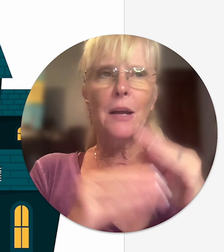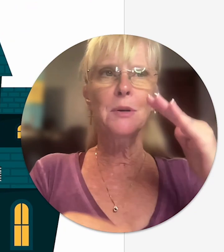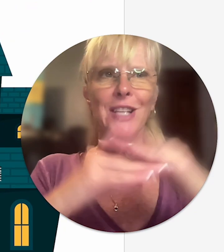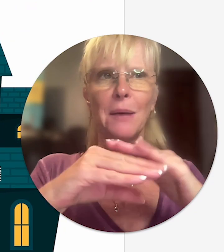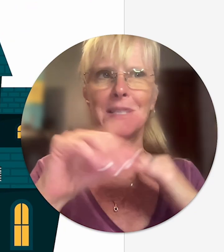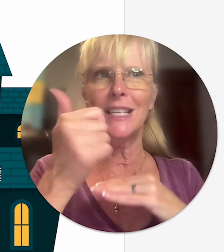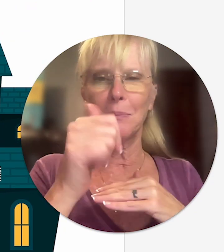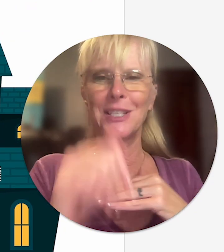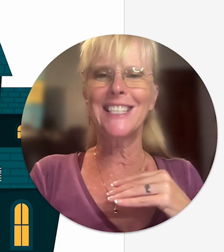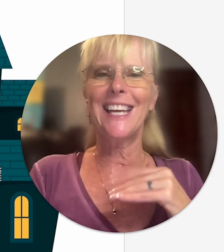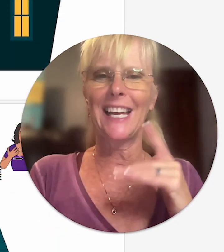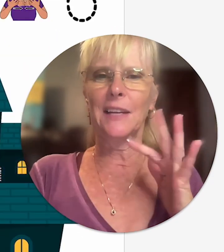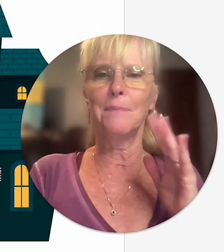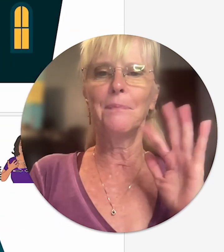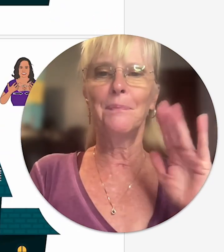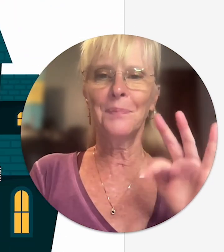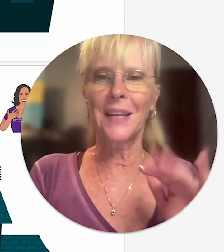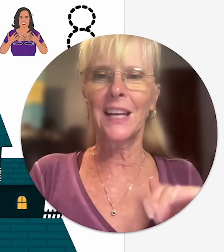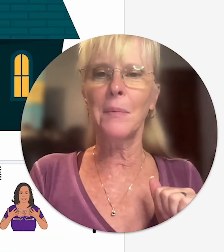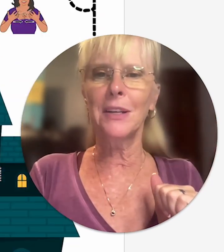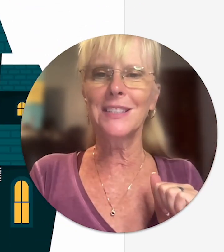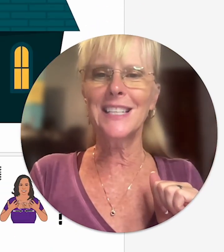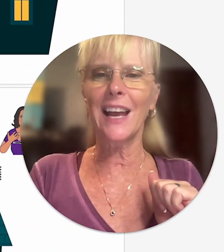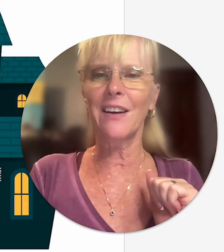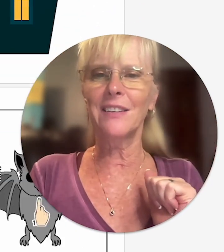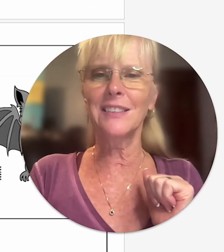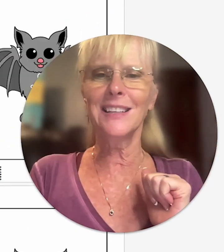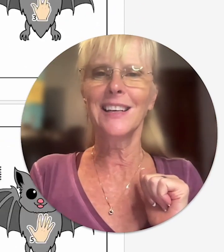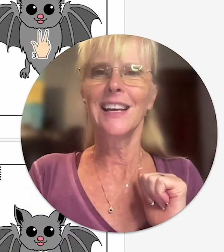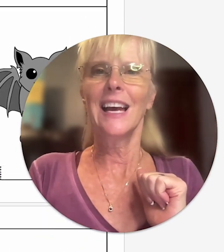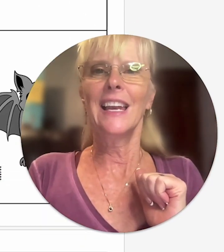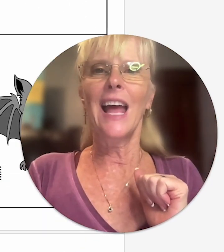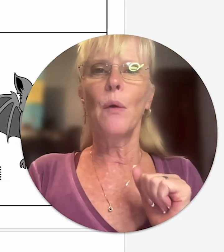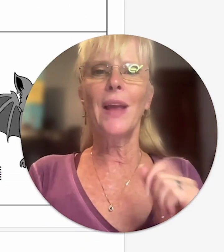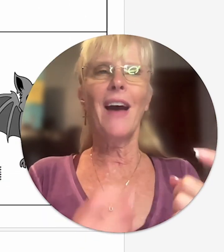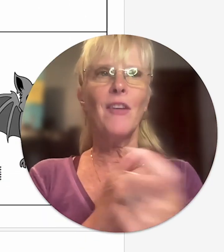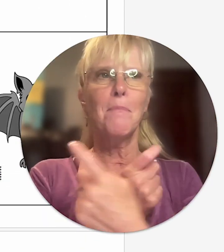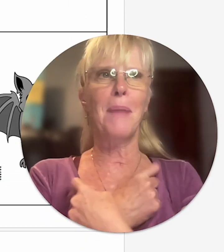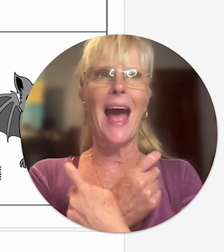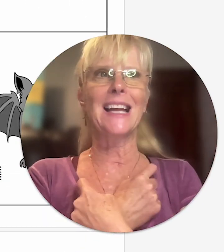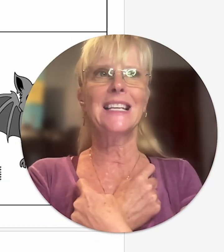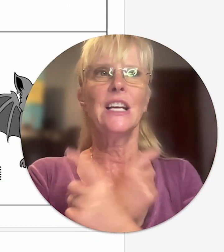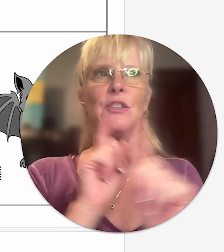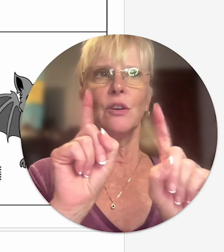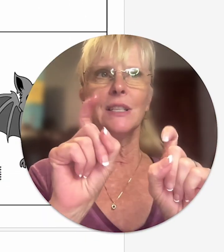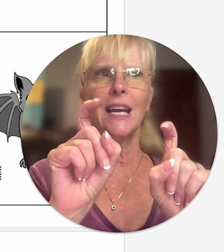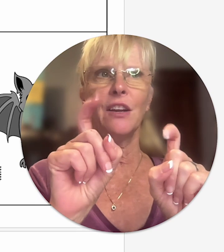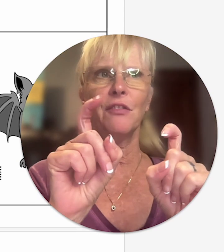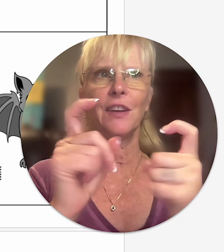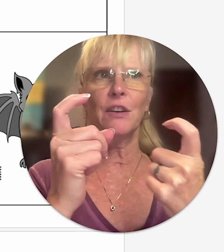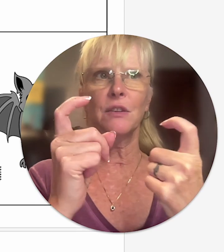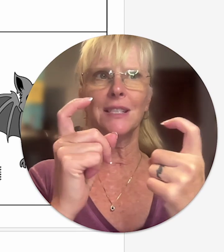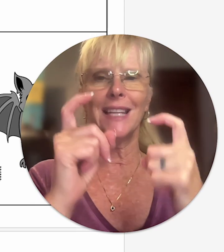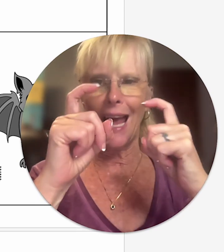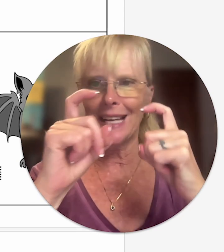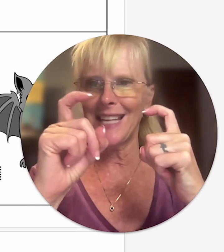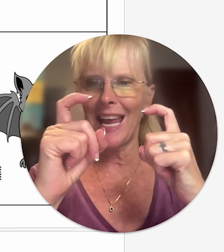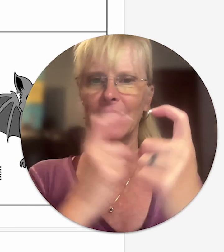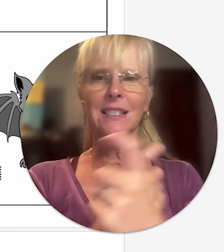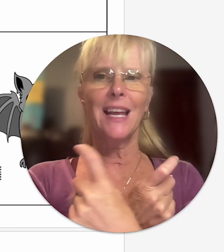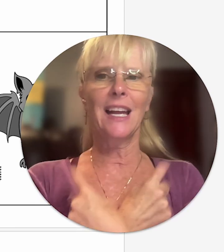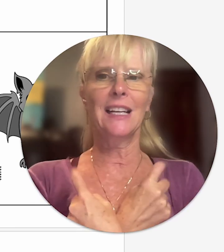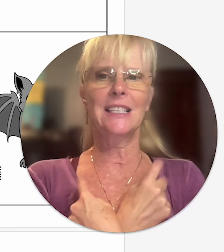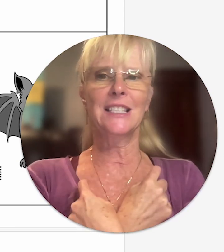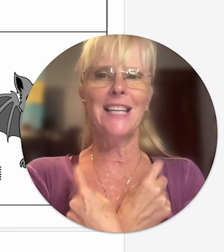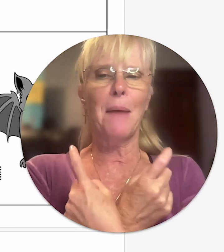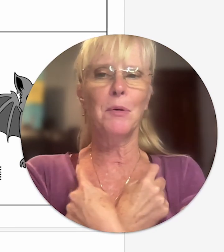all the numbers up to number 10. And coming on down, now we have a bat. So you're going to take your fingers, the X